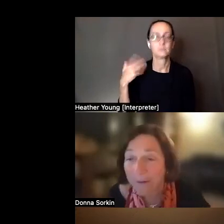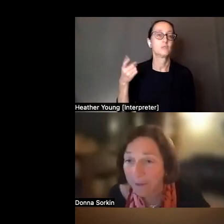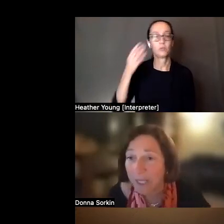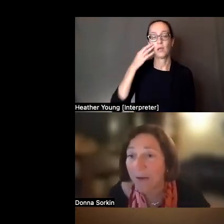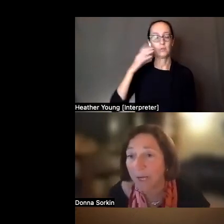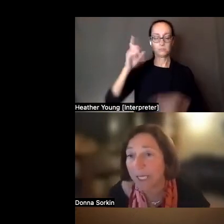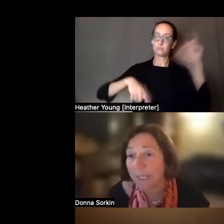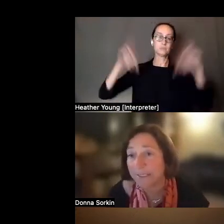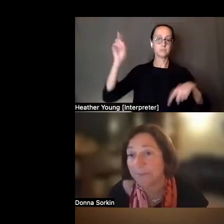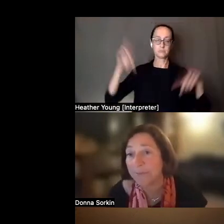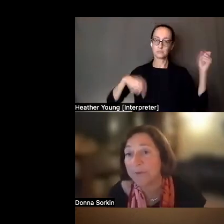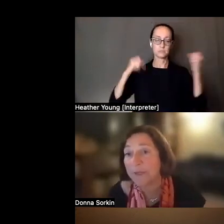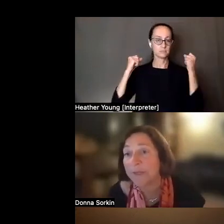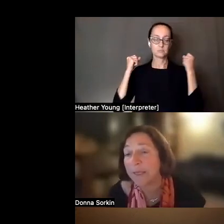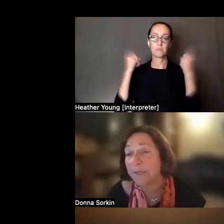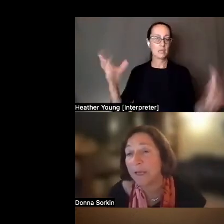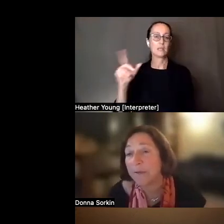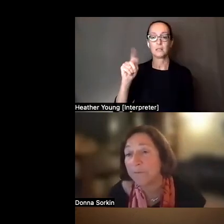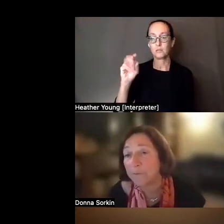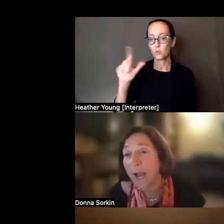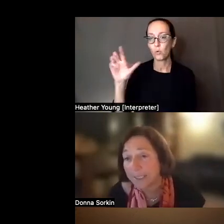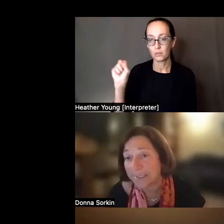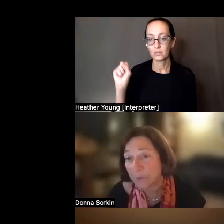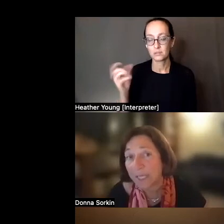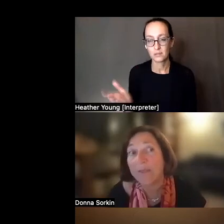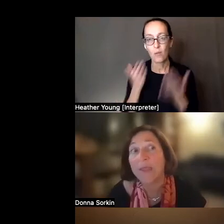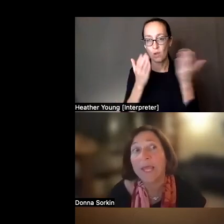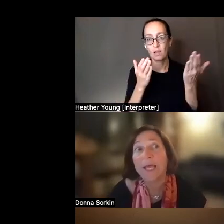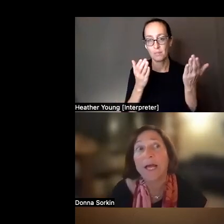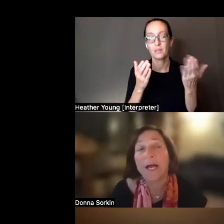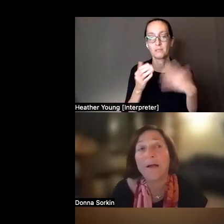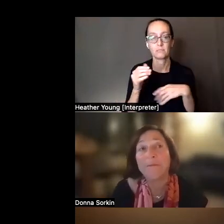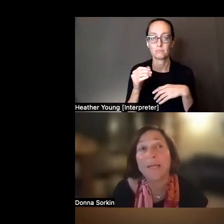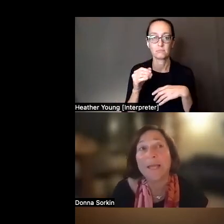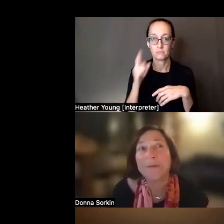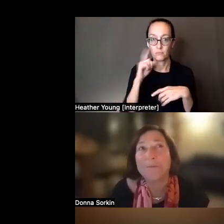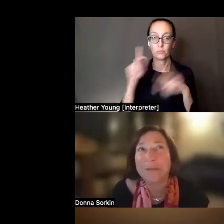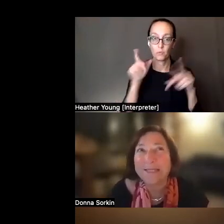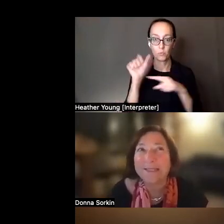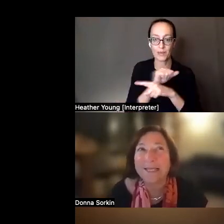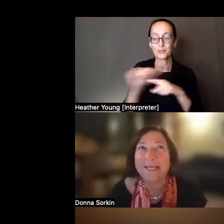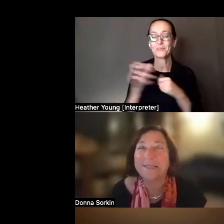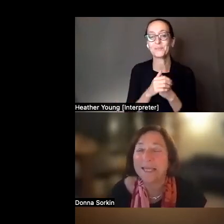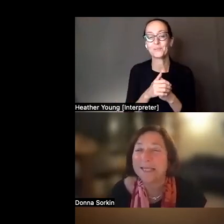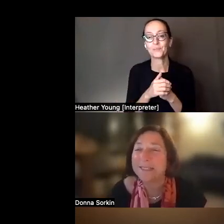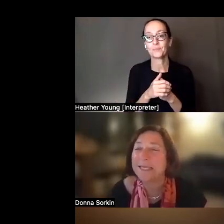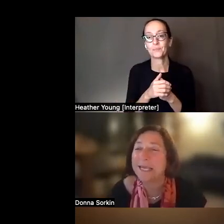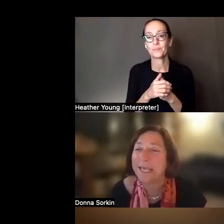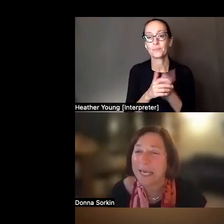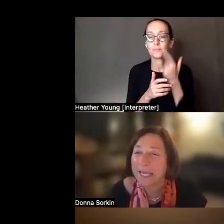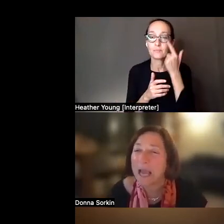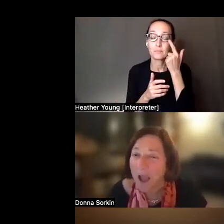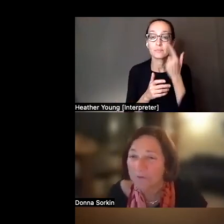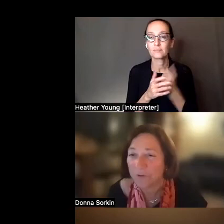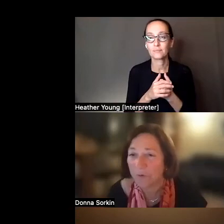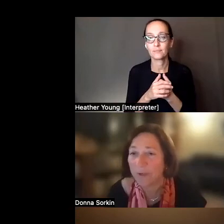array of them that I recommend to people that they practice with. And the biggest thing is